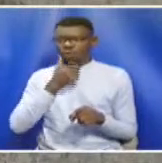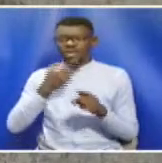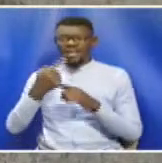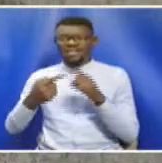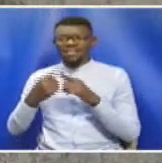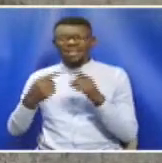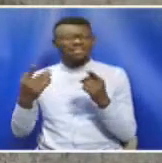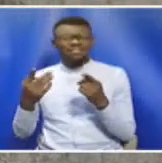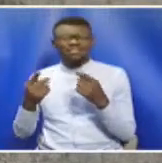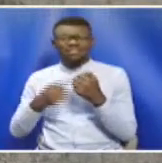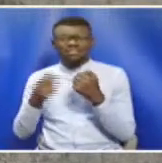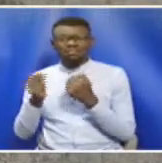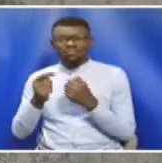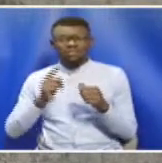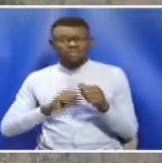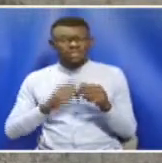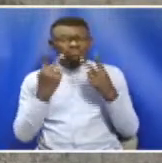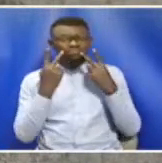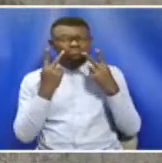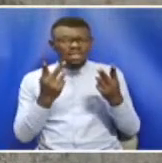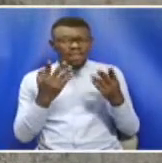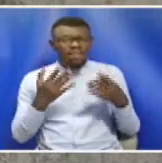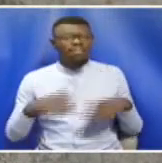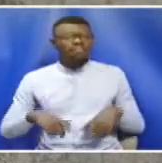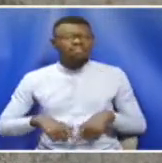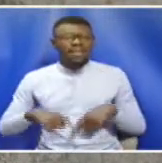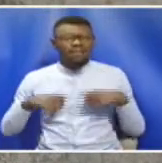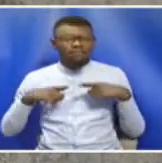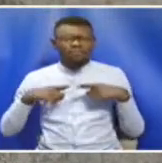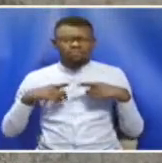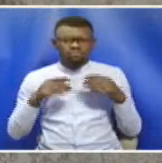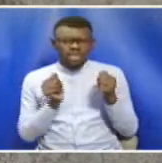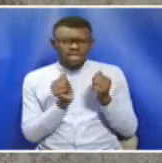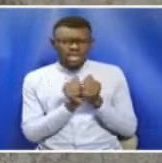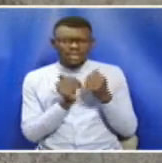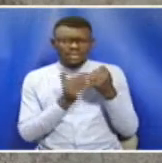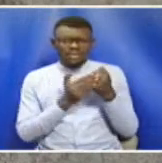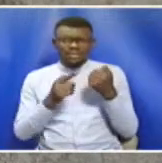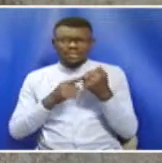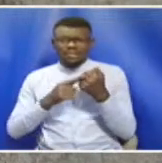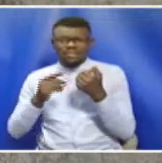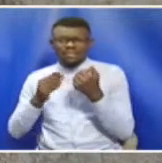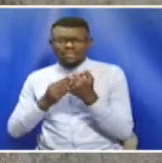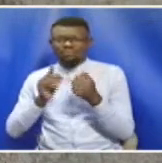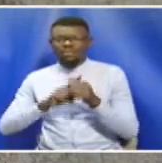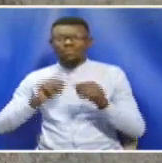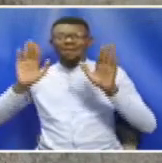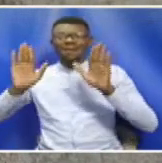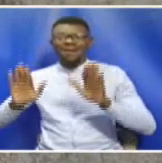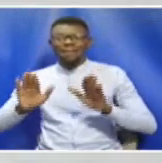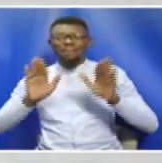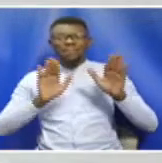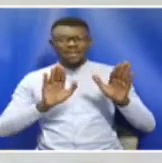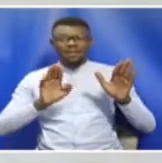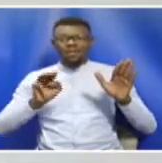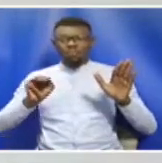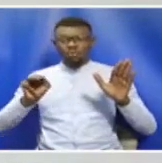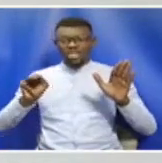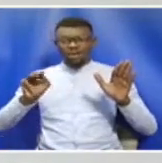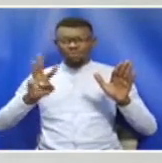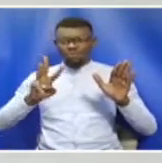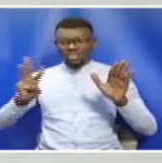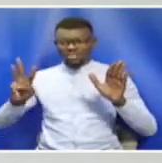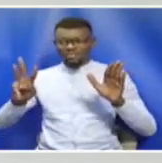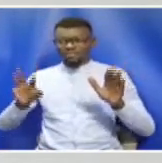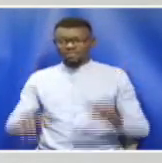his brother alive was in 1969, as they campaigned for the Mugirango West parliamentary seat. According